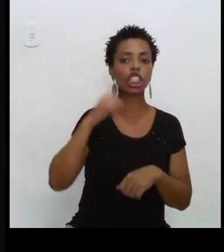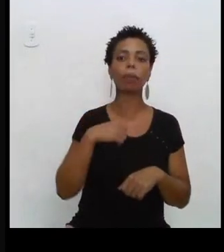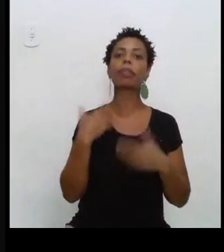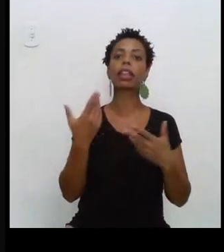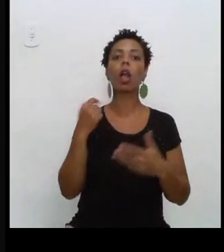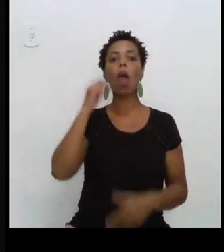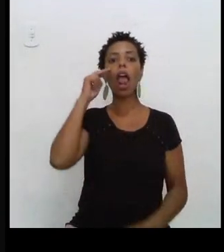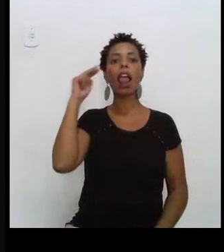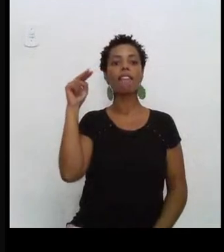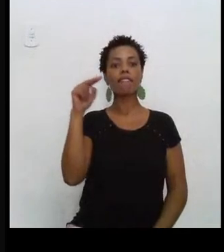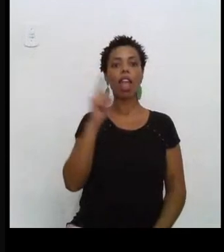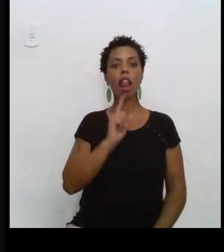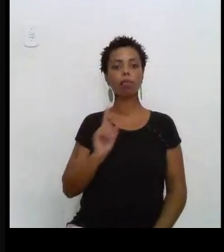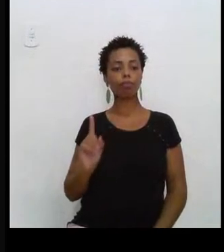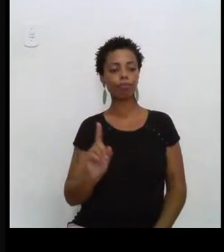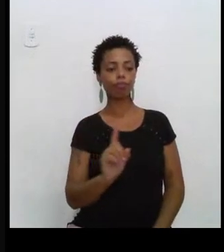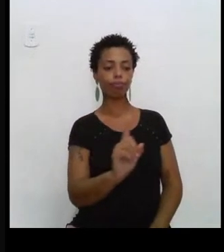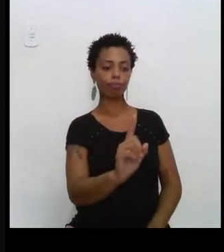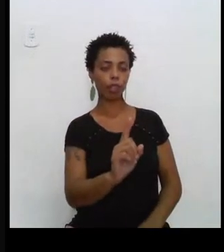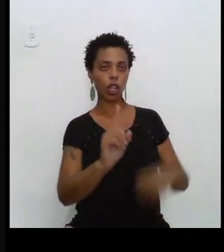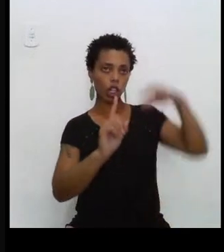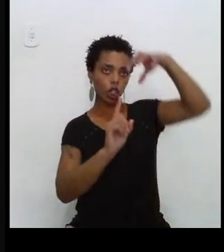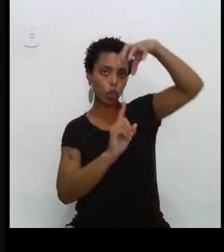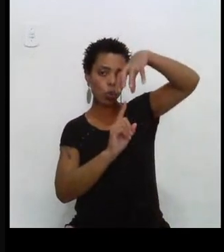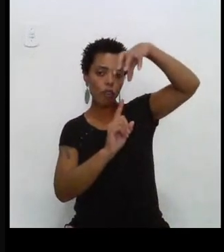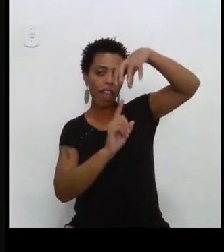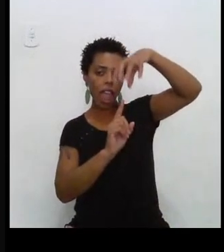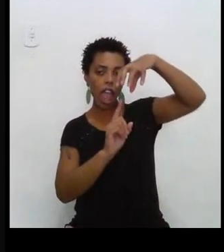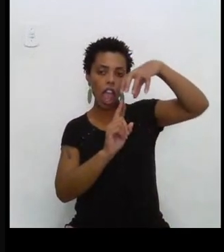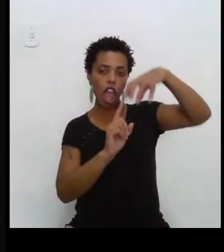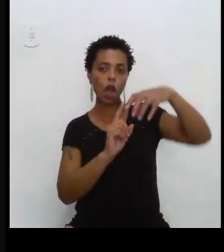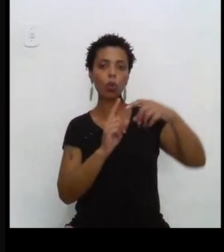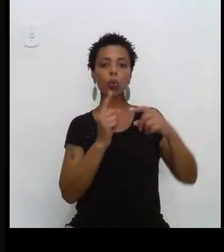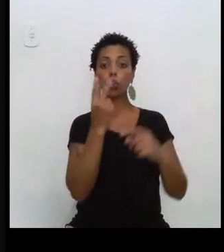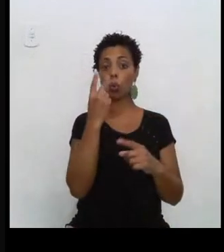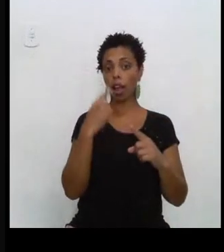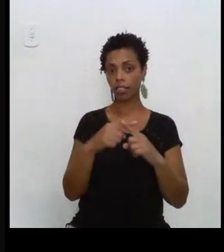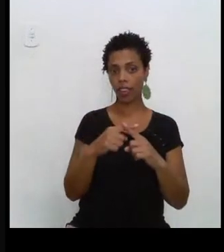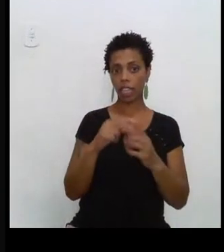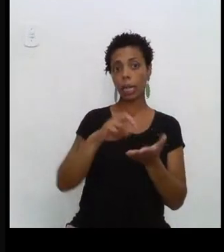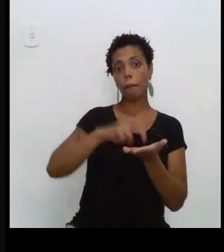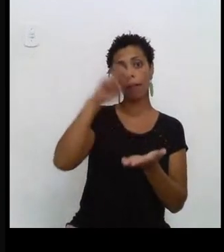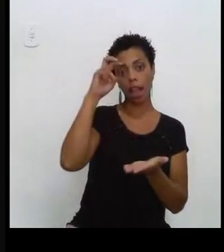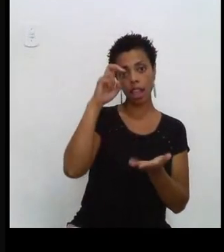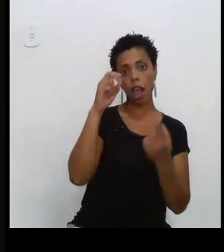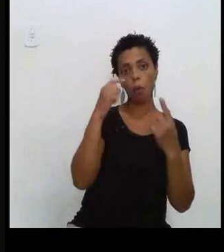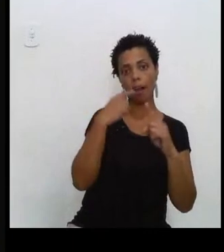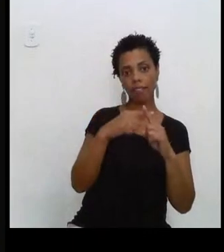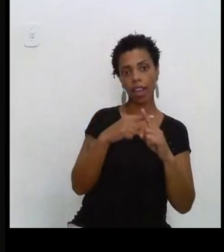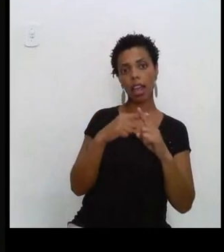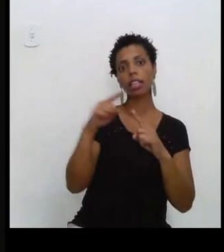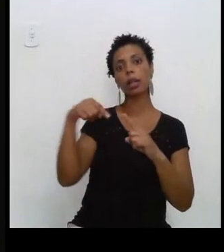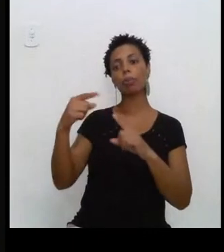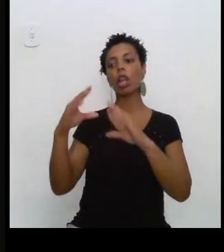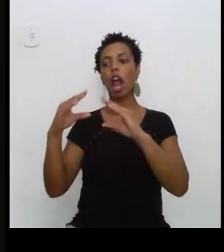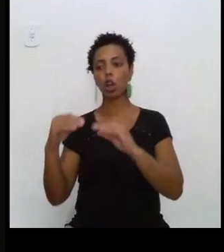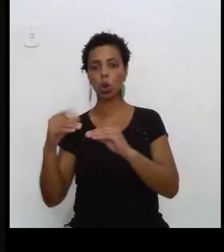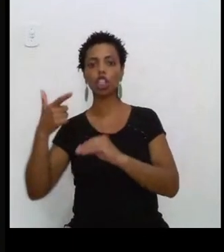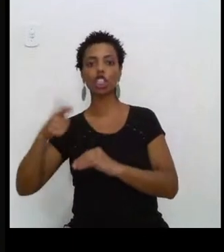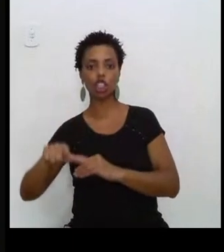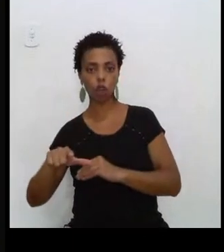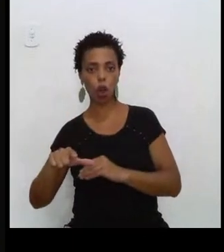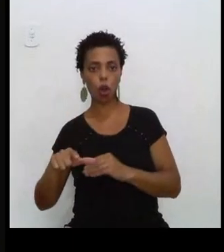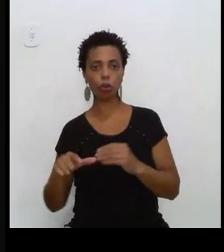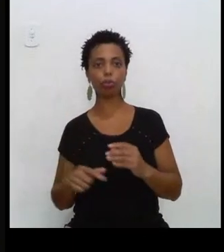onde vende morning and evening and share with Pedro estava em Chamas